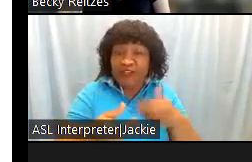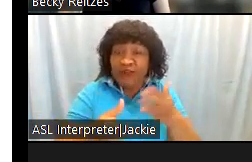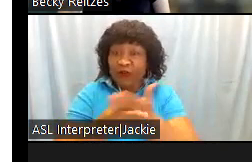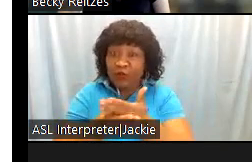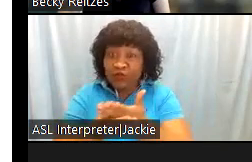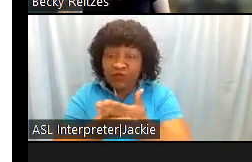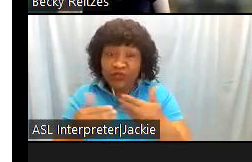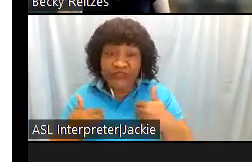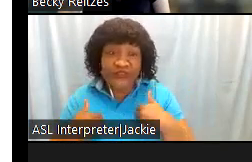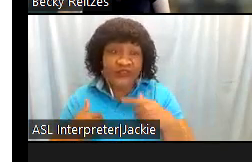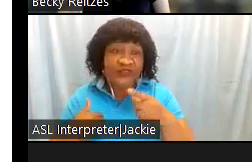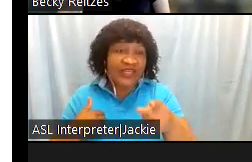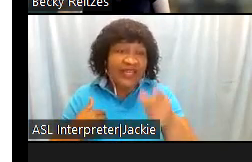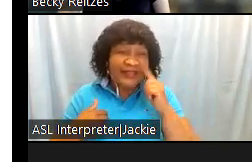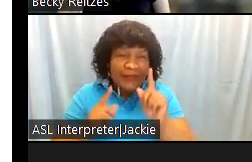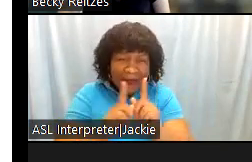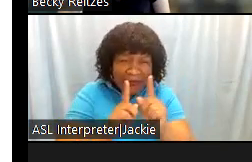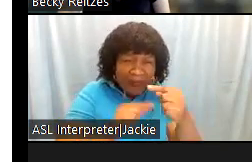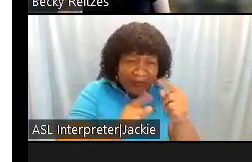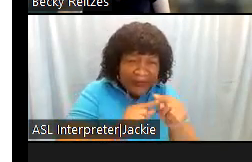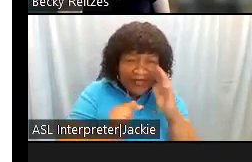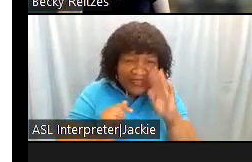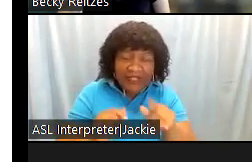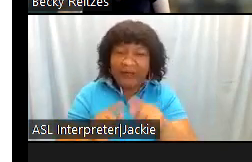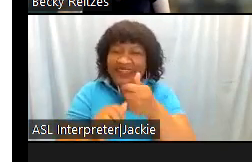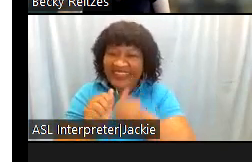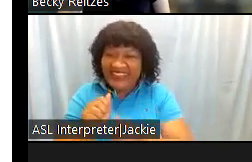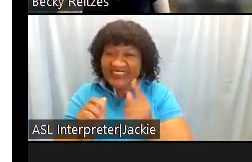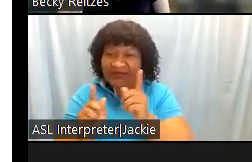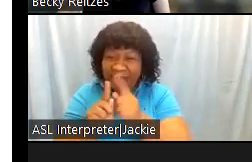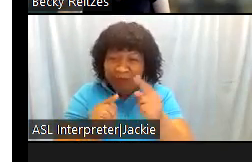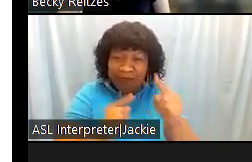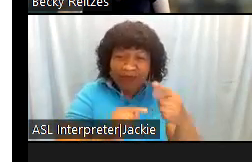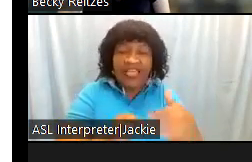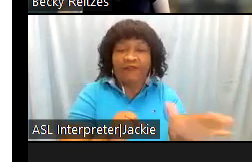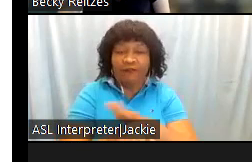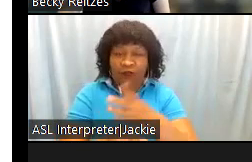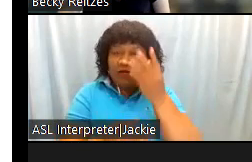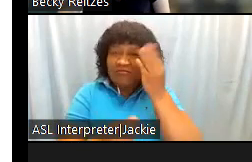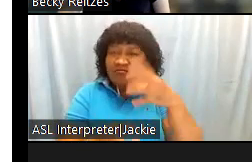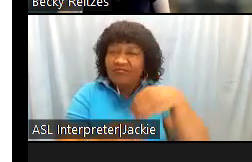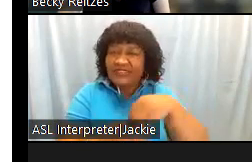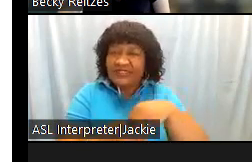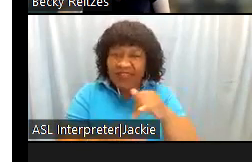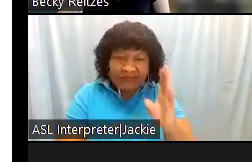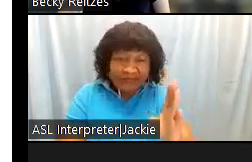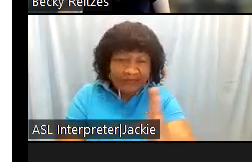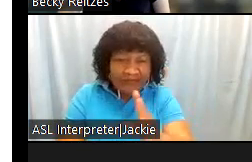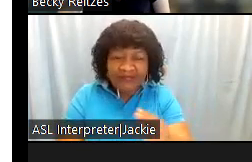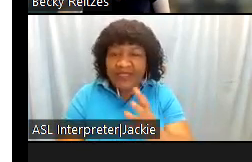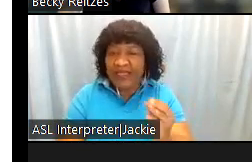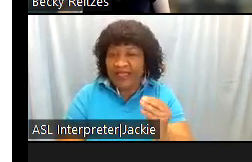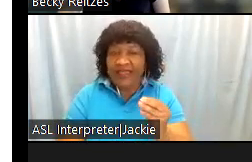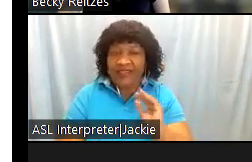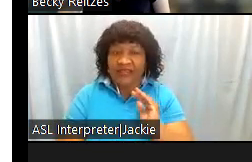So I know they're kind of small, but you can see each folder has the full toolkit in it in the correct